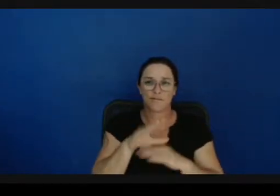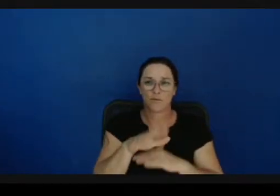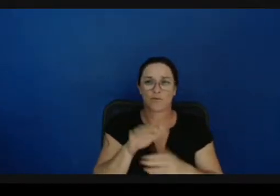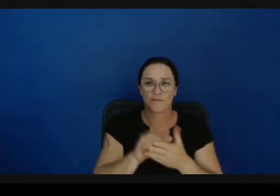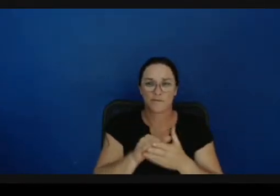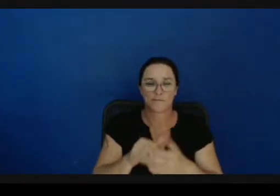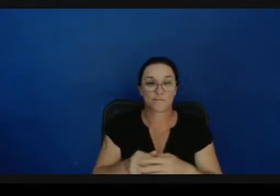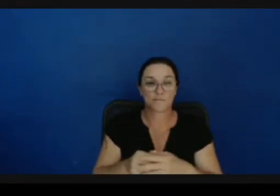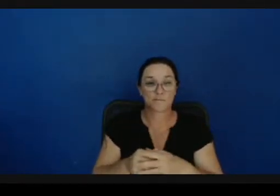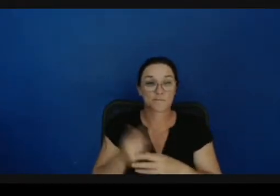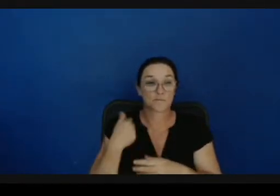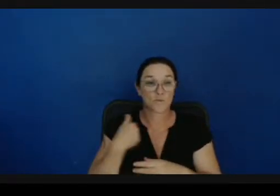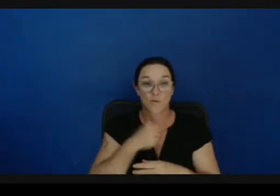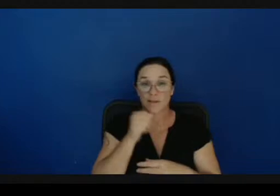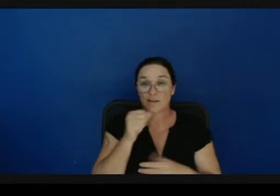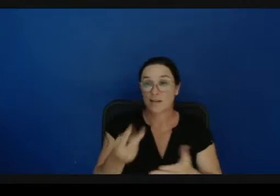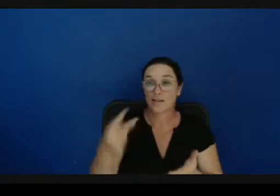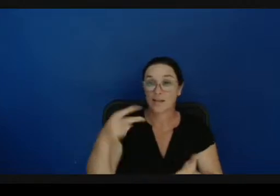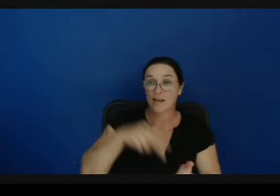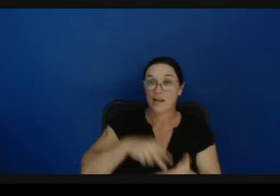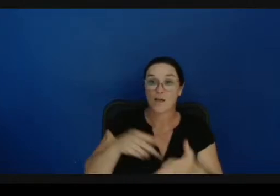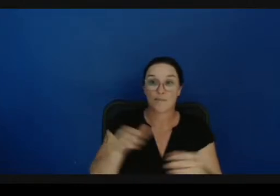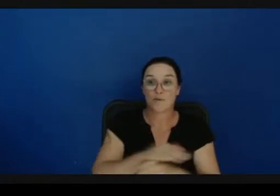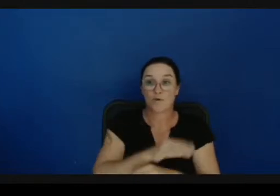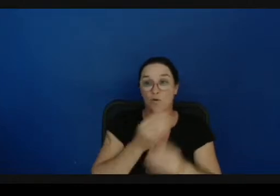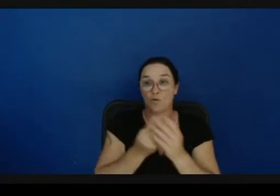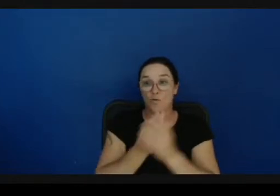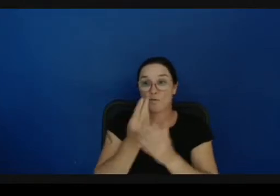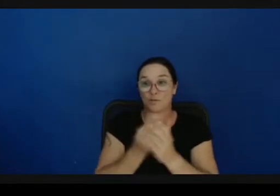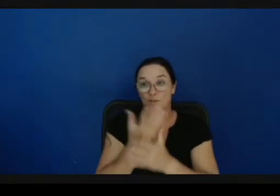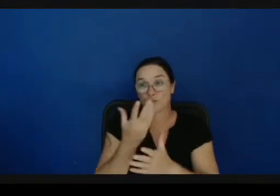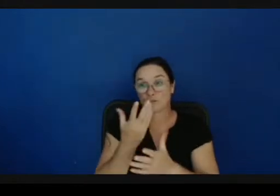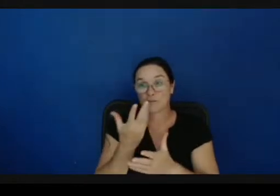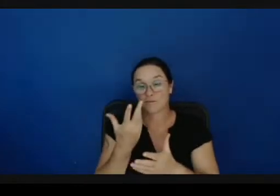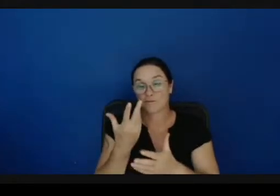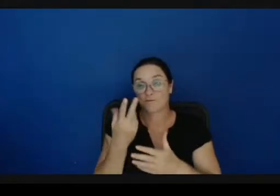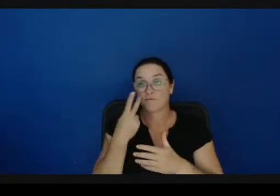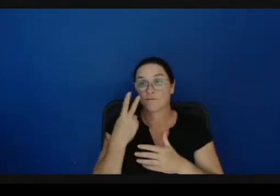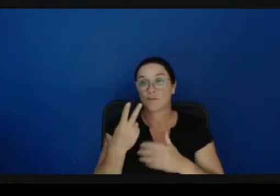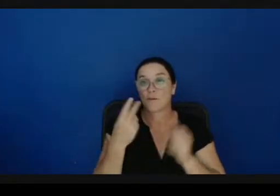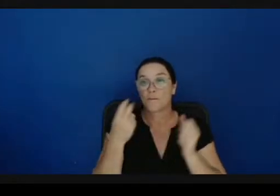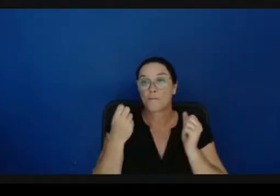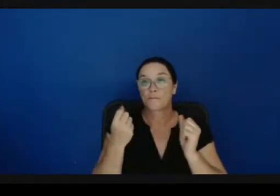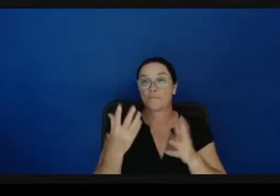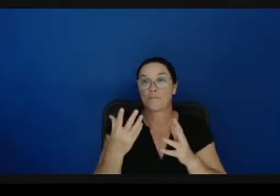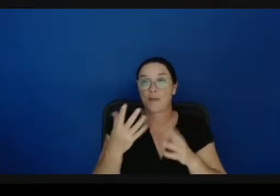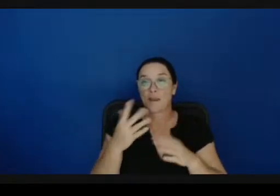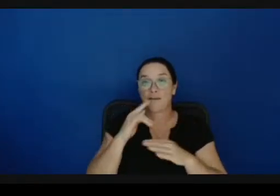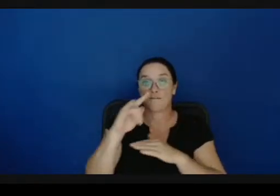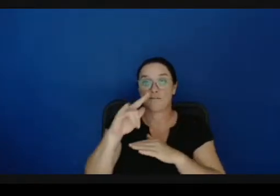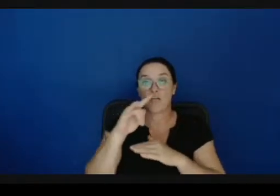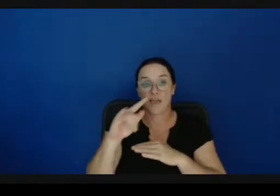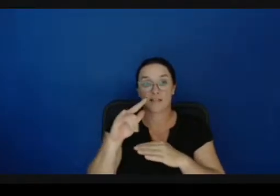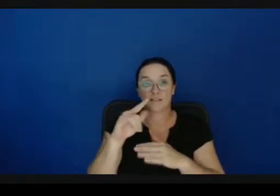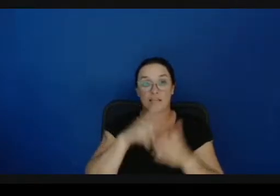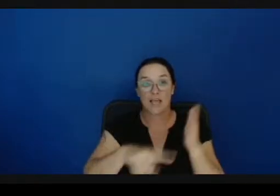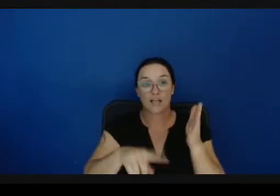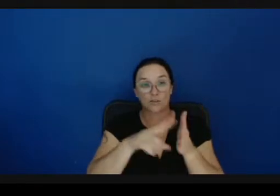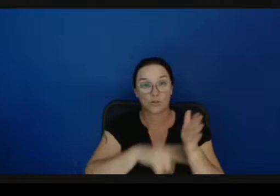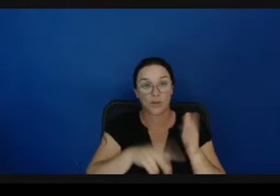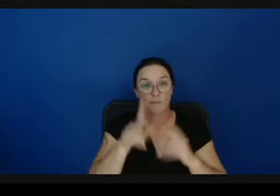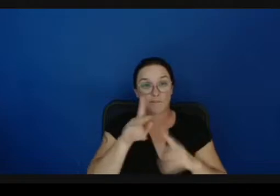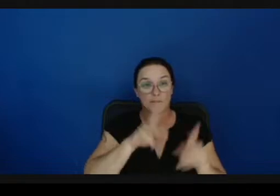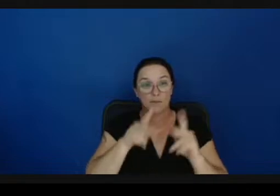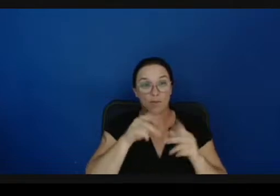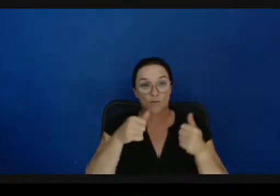get up the entire eruption in the sky, and we saw so many flights scrubbed from people that were trying,